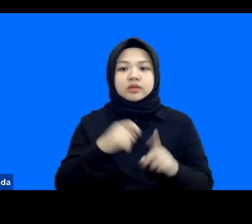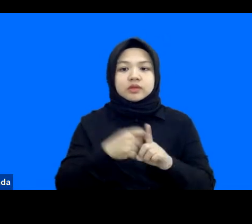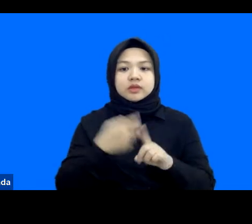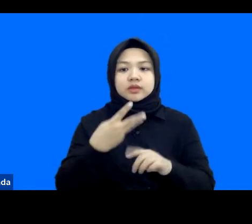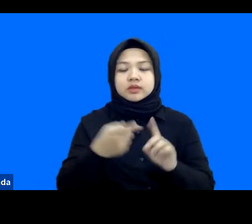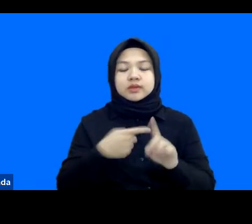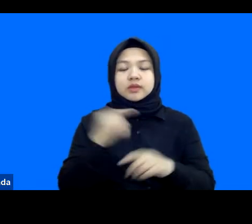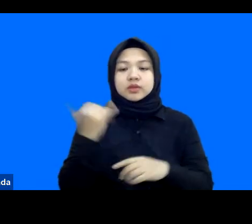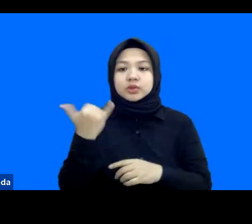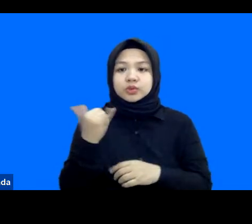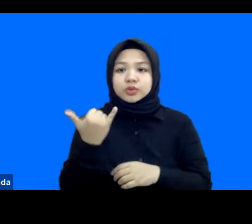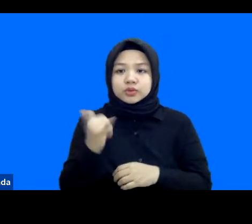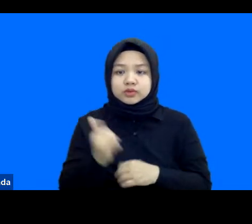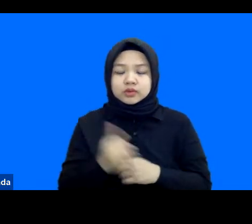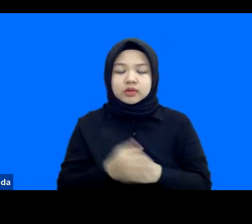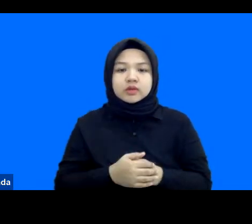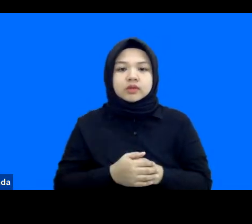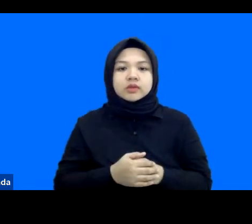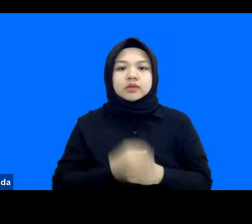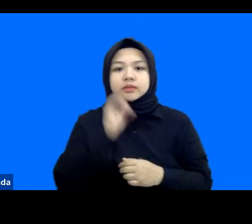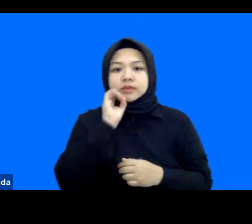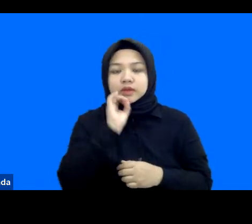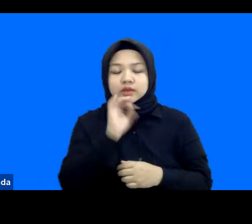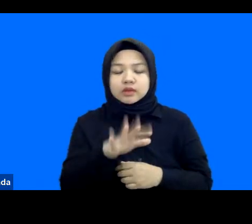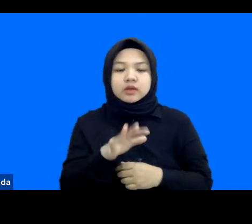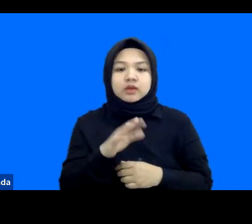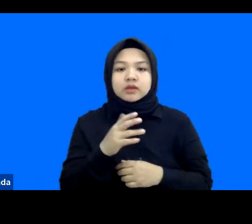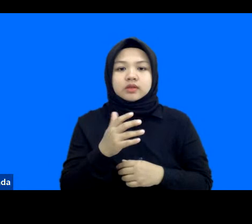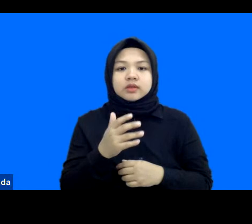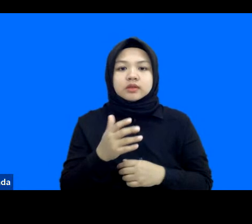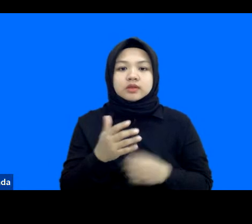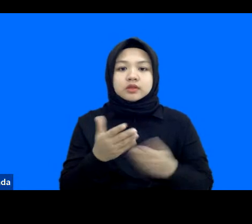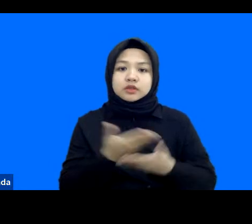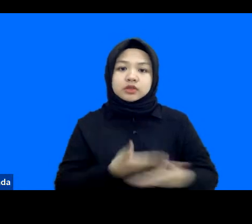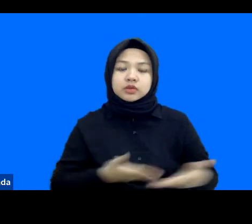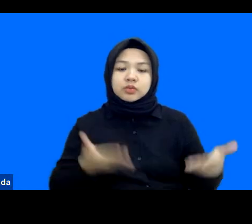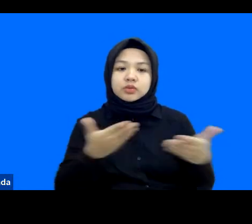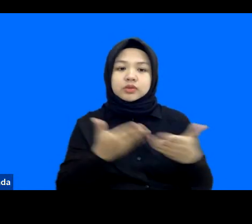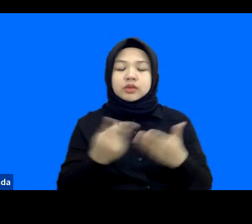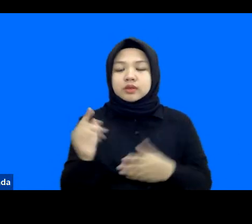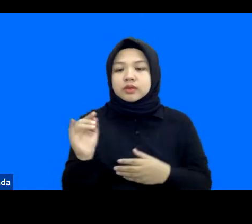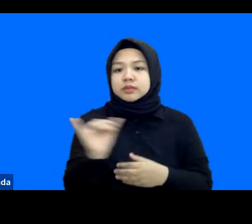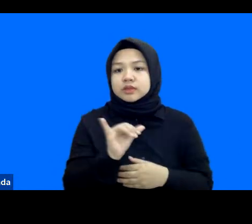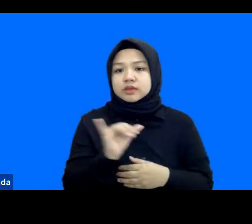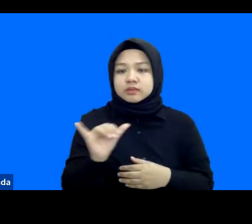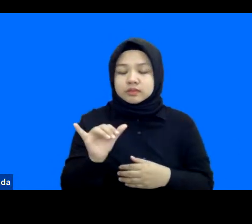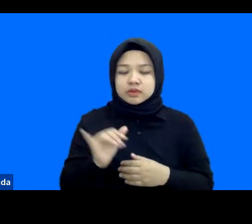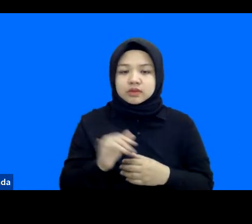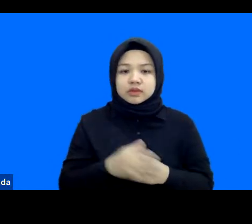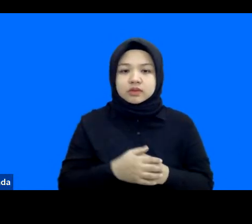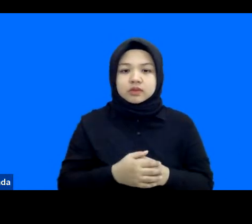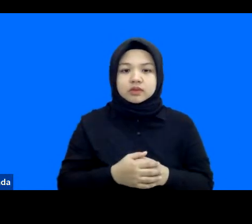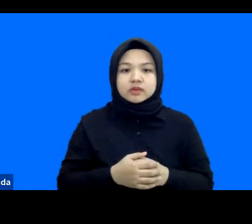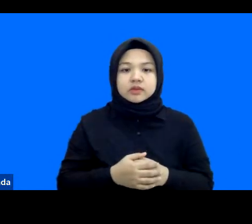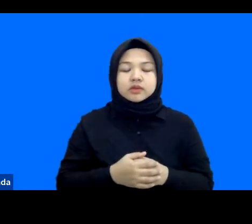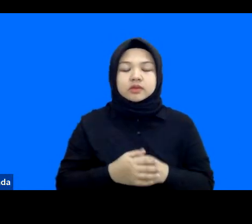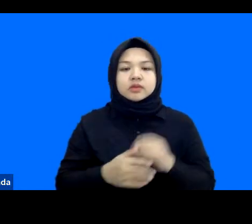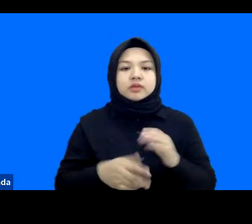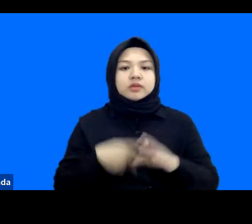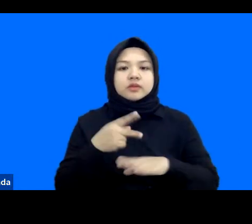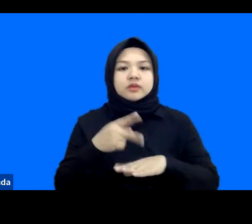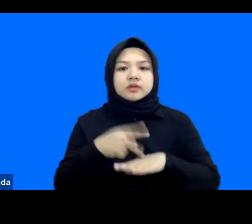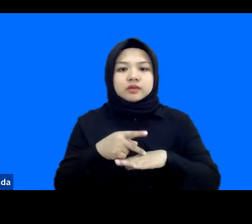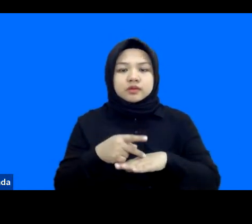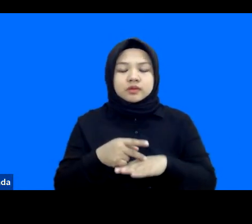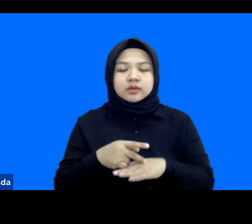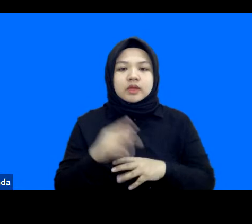said, in Maluku, conditions are almost similar to those in the Philippines. Women's activities are 80% closely